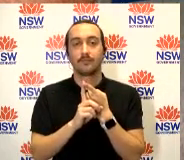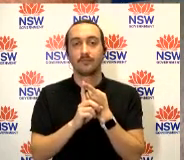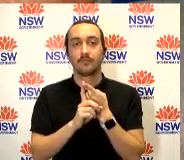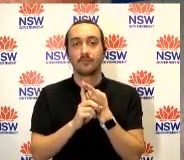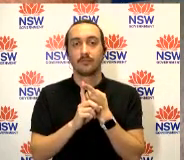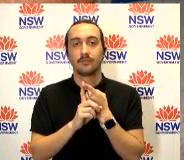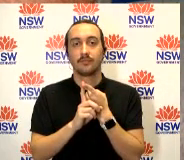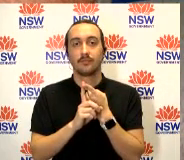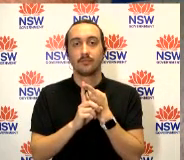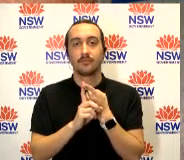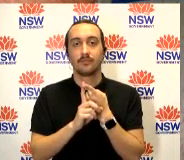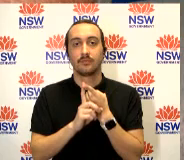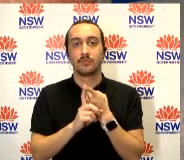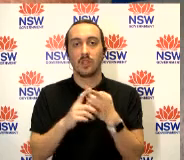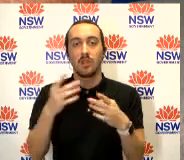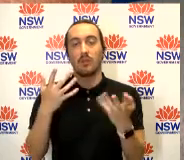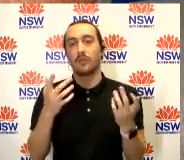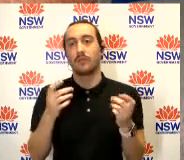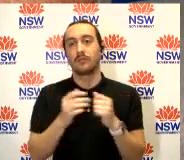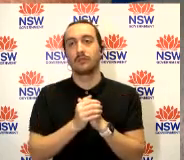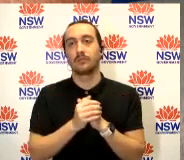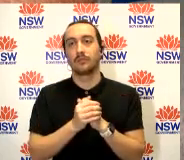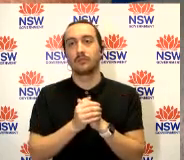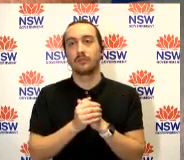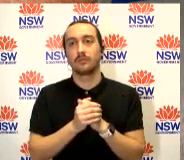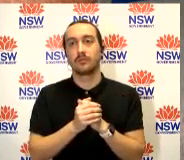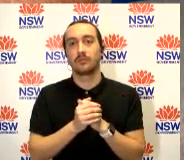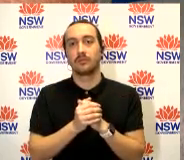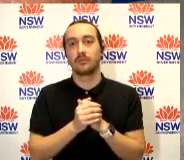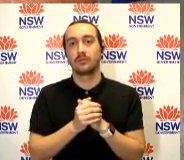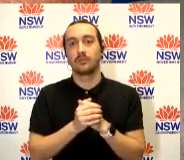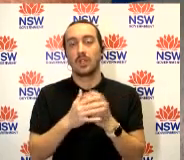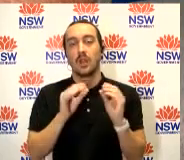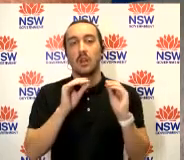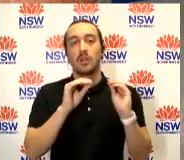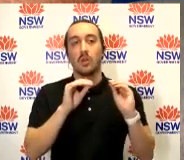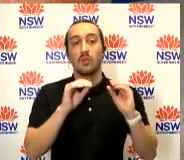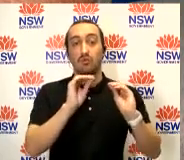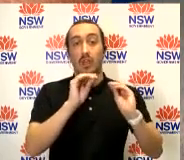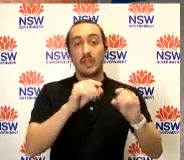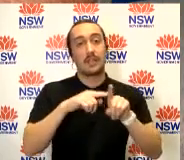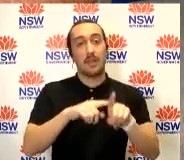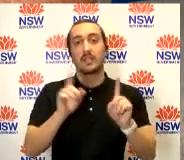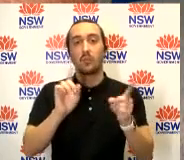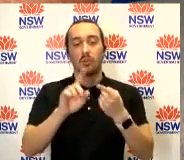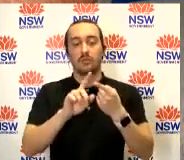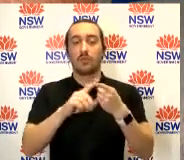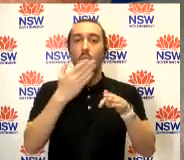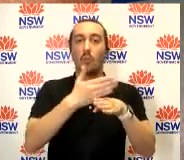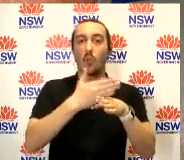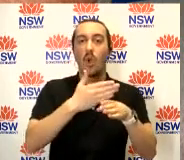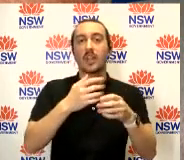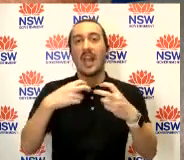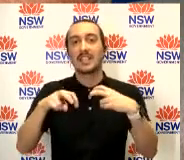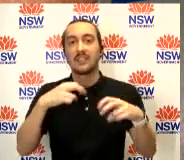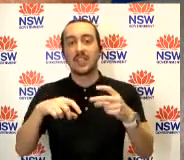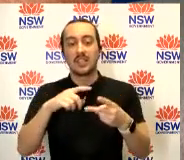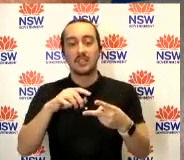consideration is what the work activity is. So let's say roofing. The second aspect that you need to take